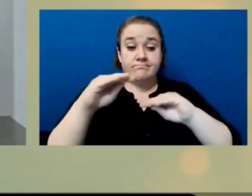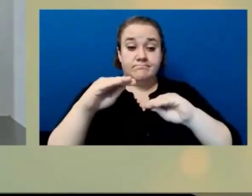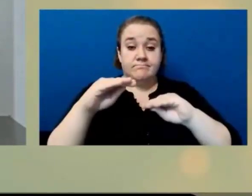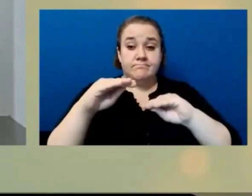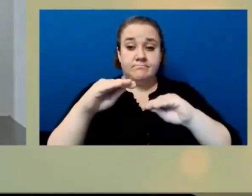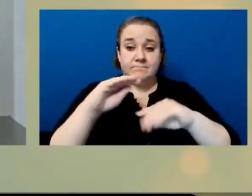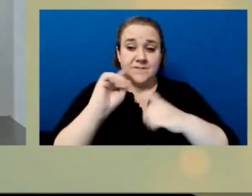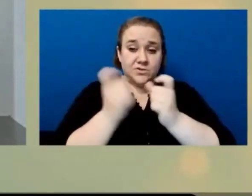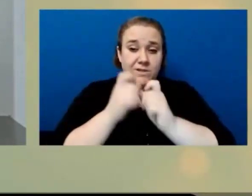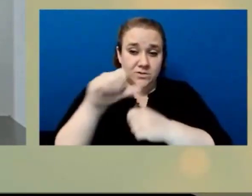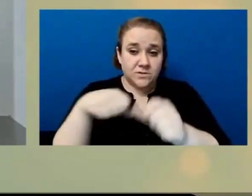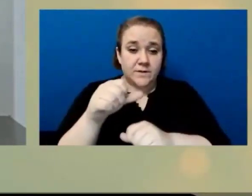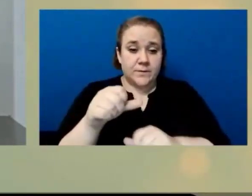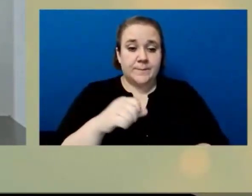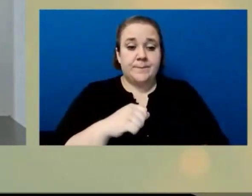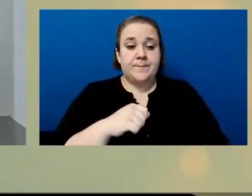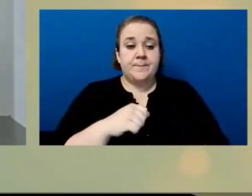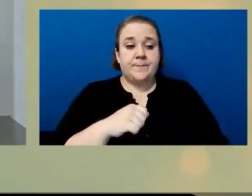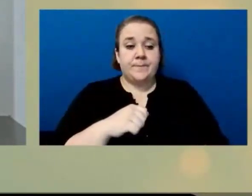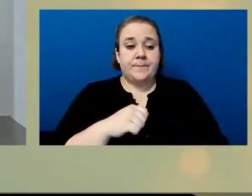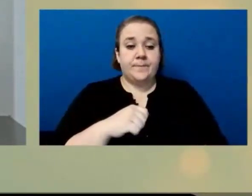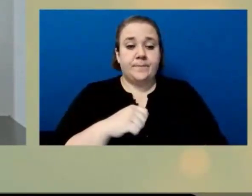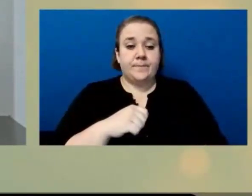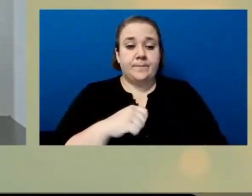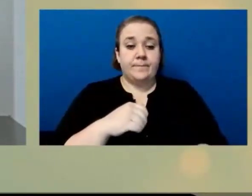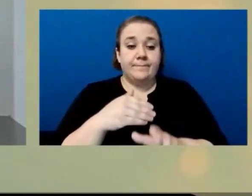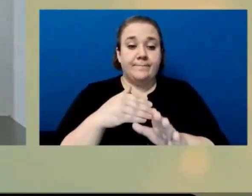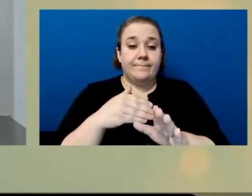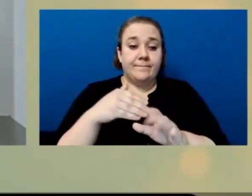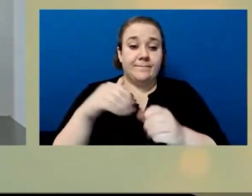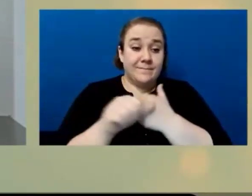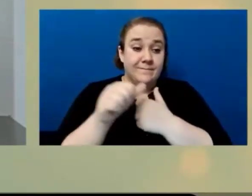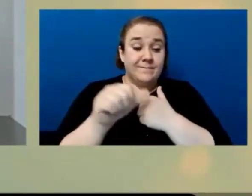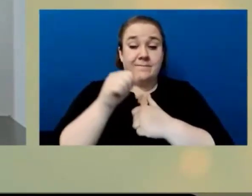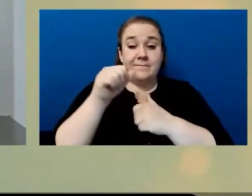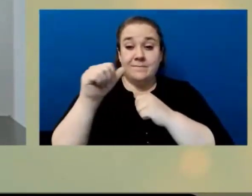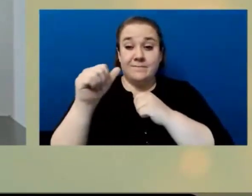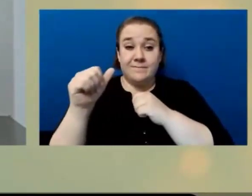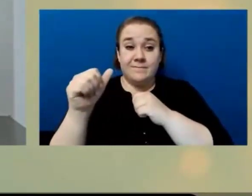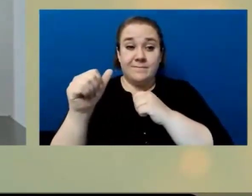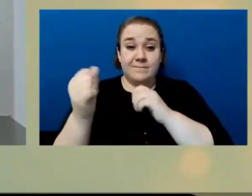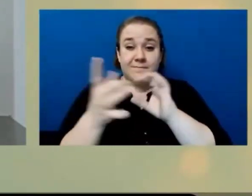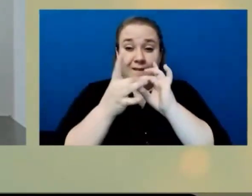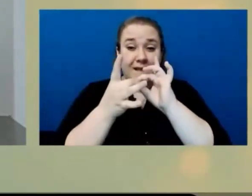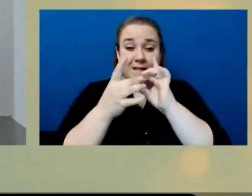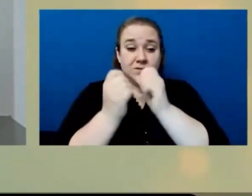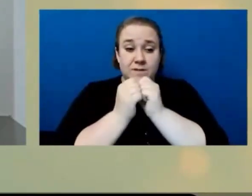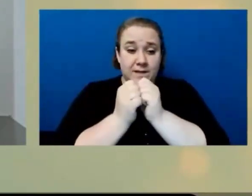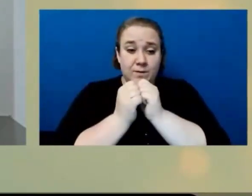lives support. And we touch in the least shift of